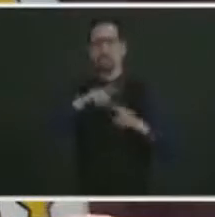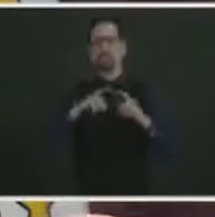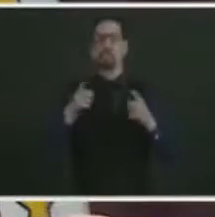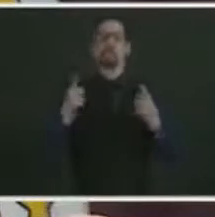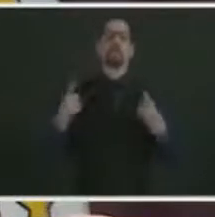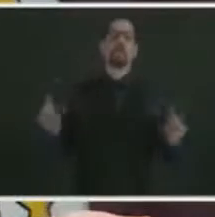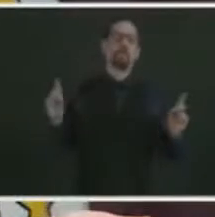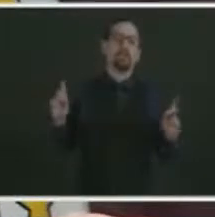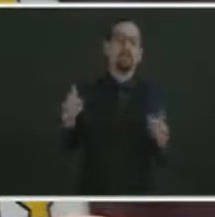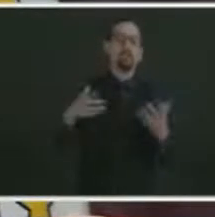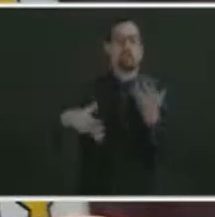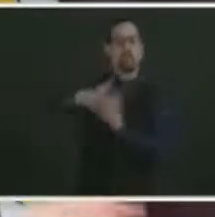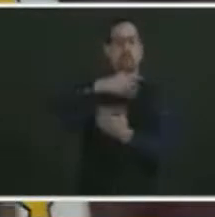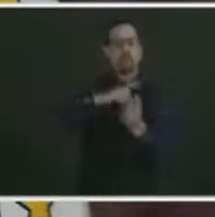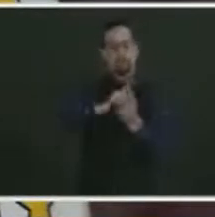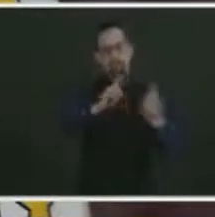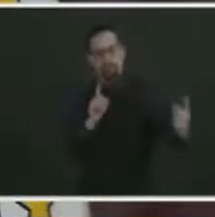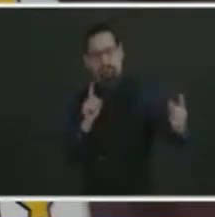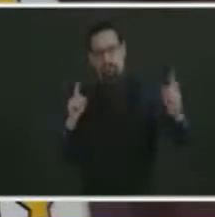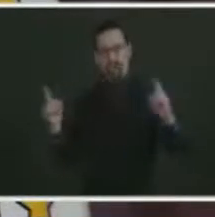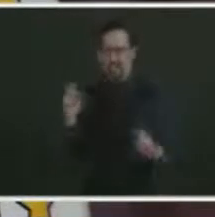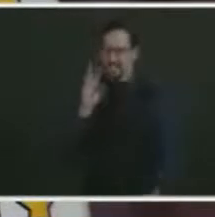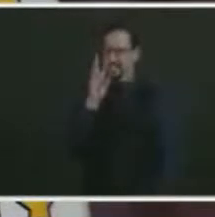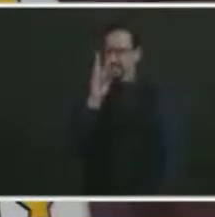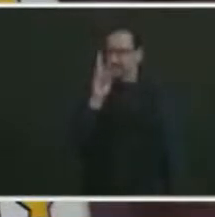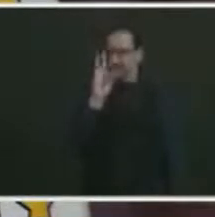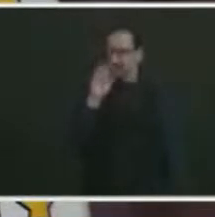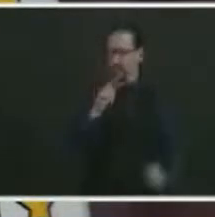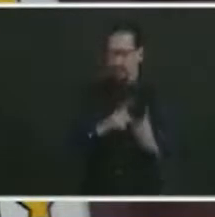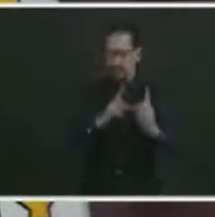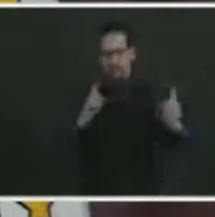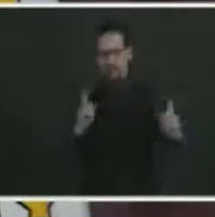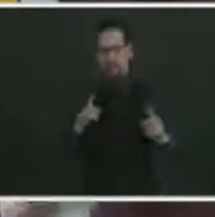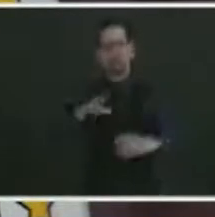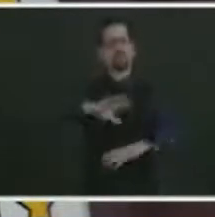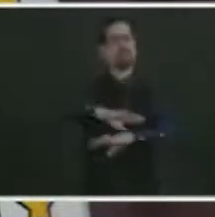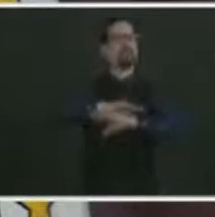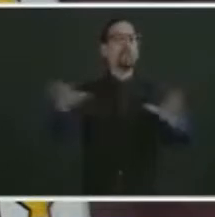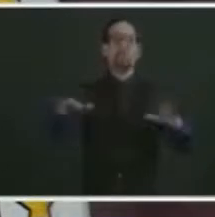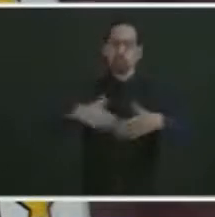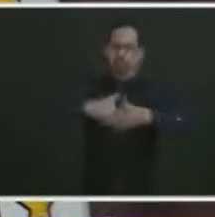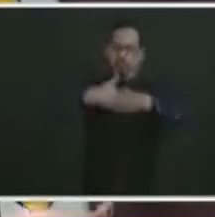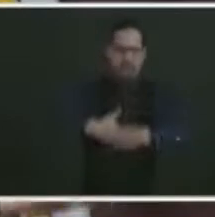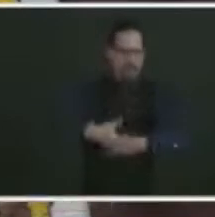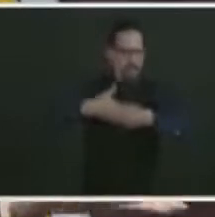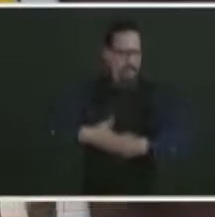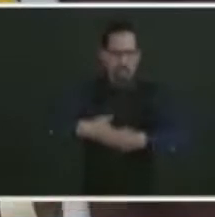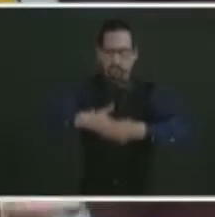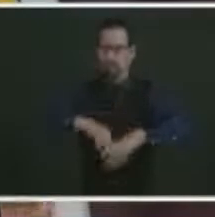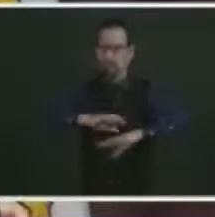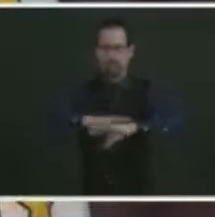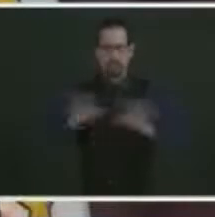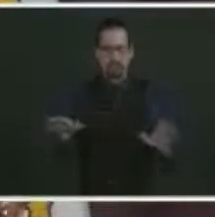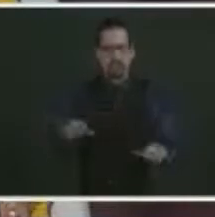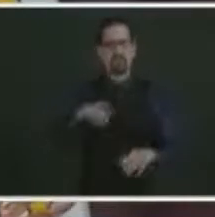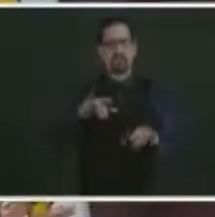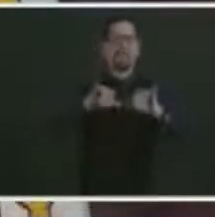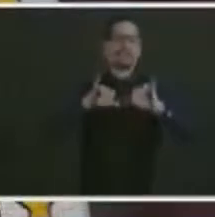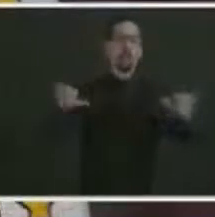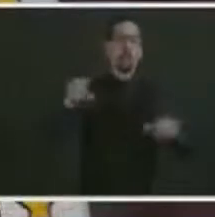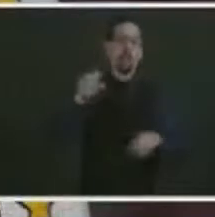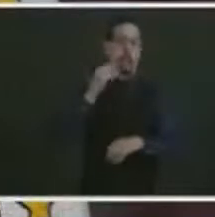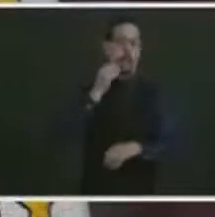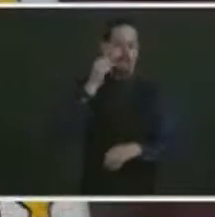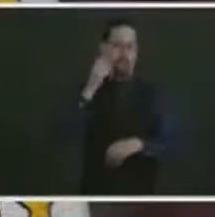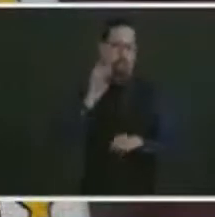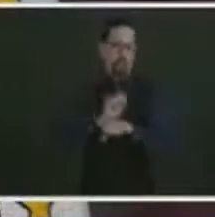feet away. We're not shaking hands of people. We are working from home. I know this is just another thing